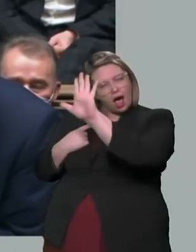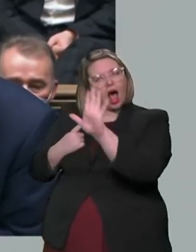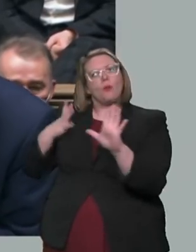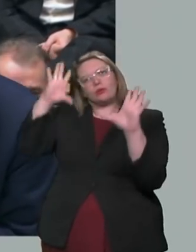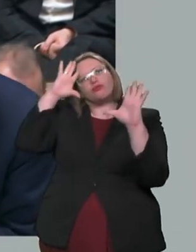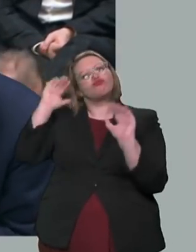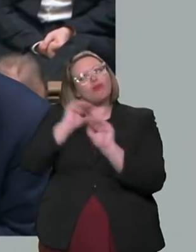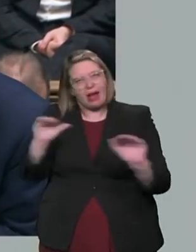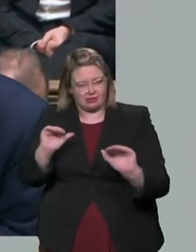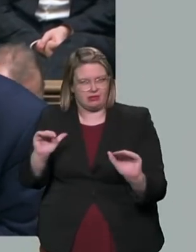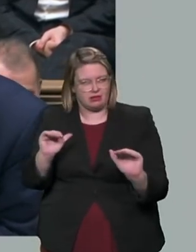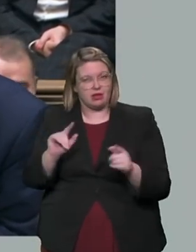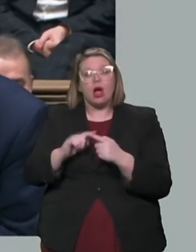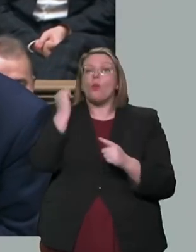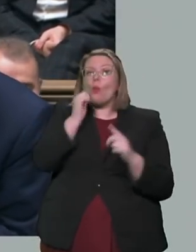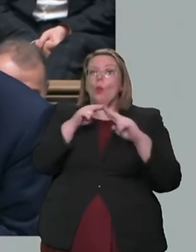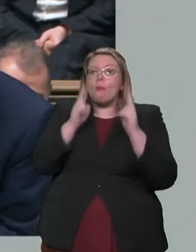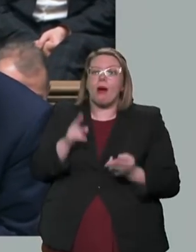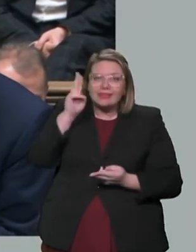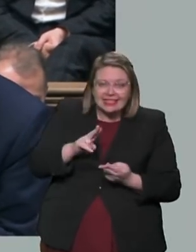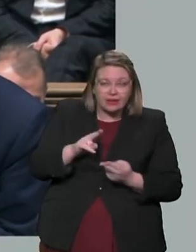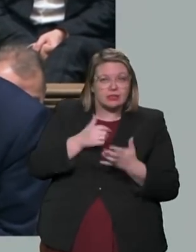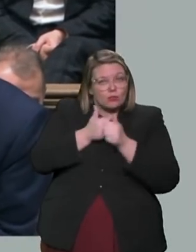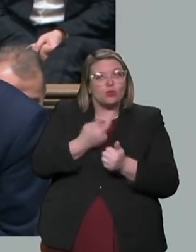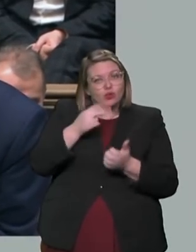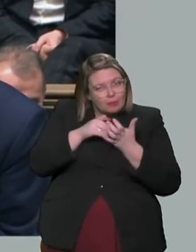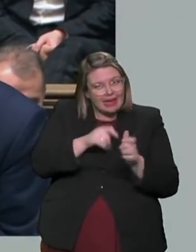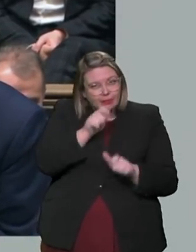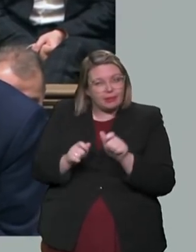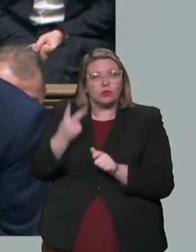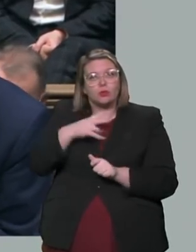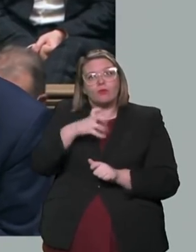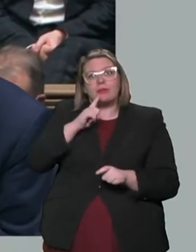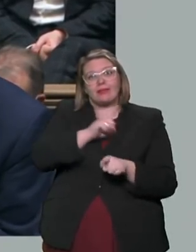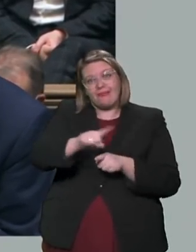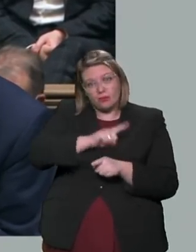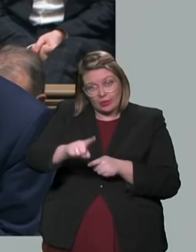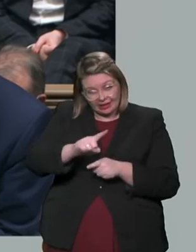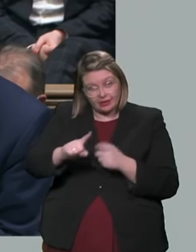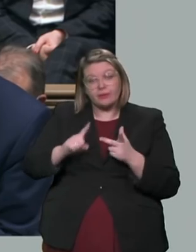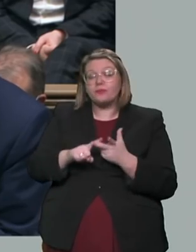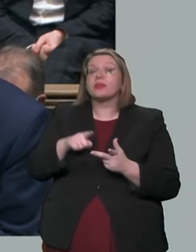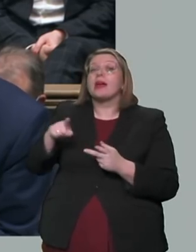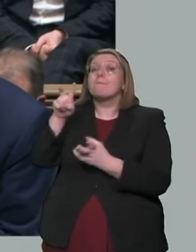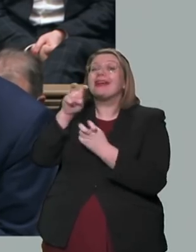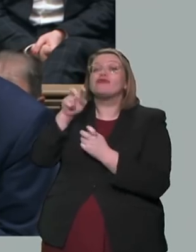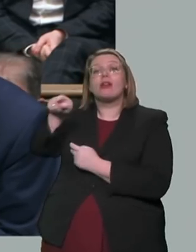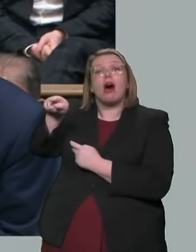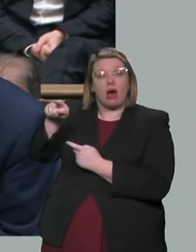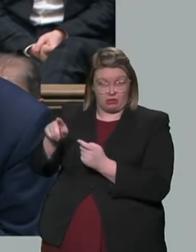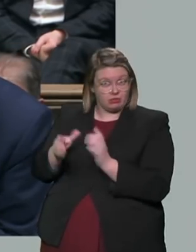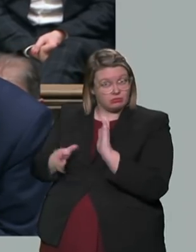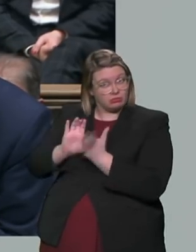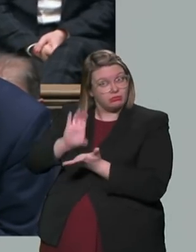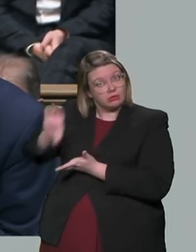Homes discount already, 2.2 million people supported to the tune of £140 a week. pensioners supported with